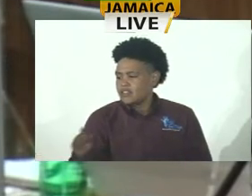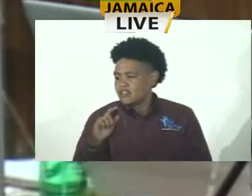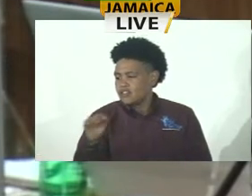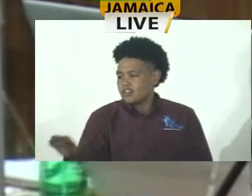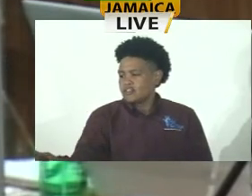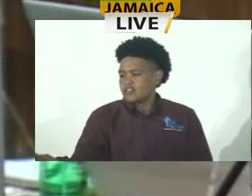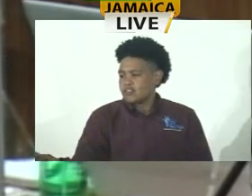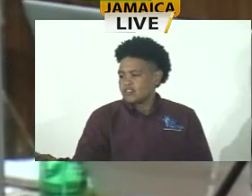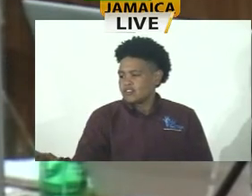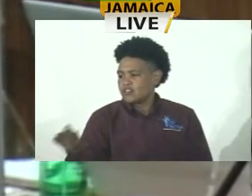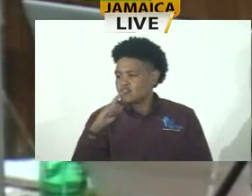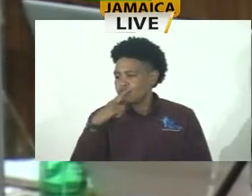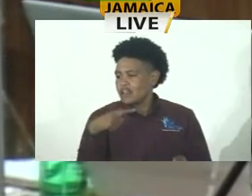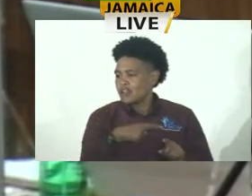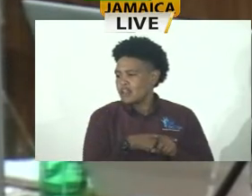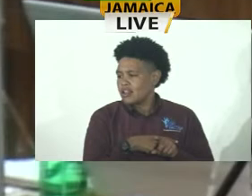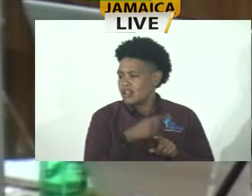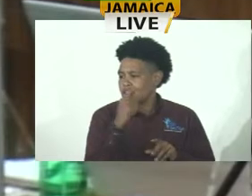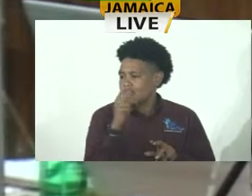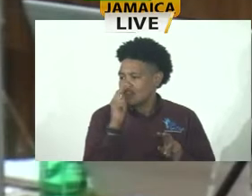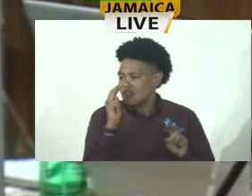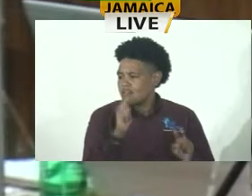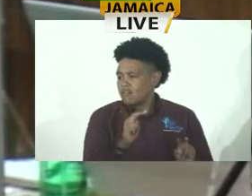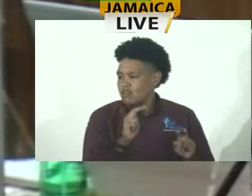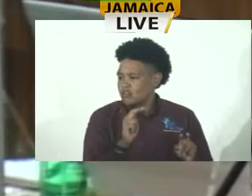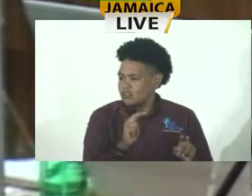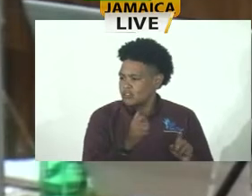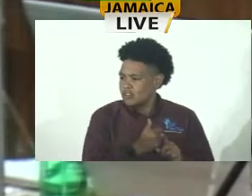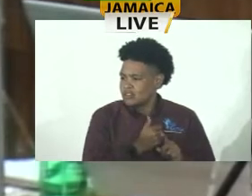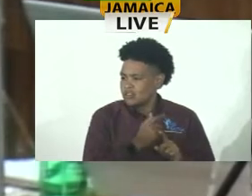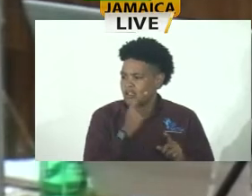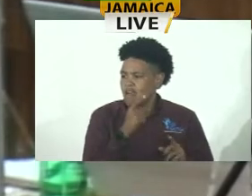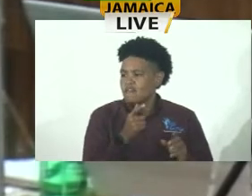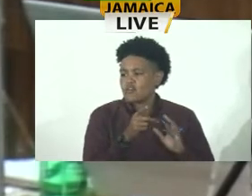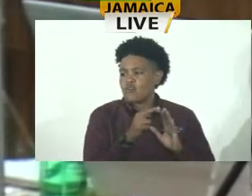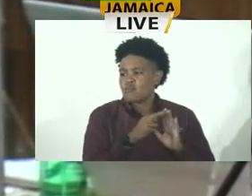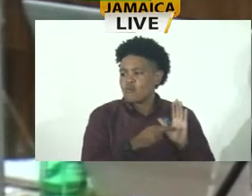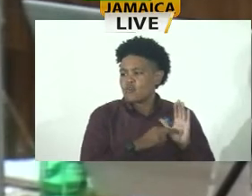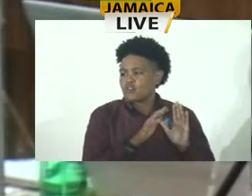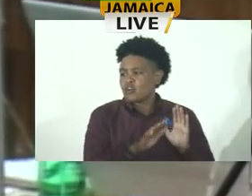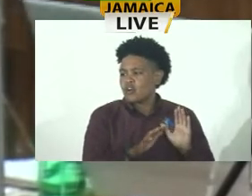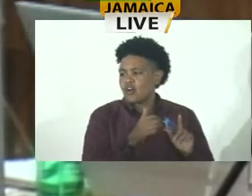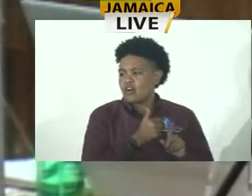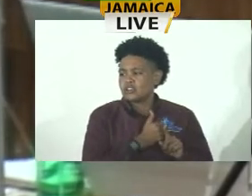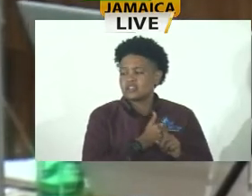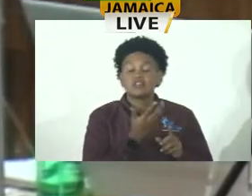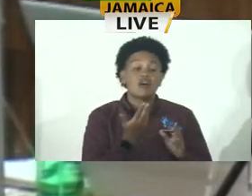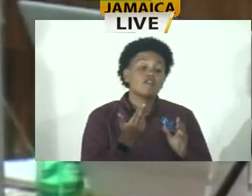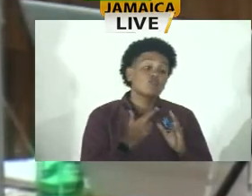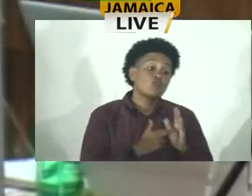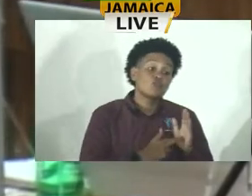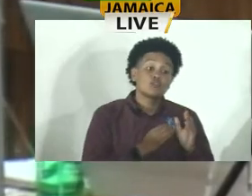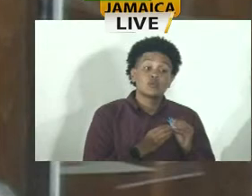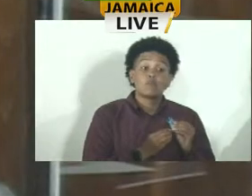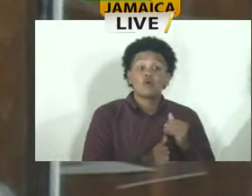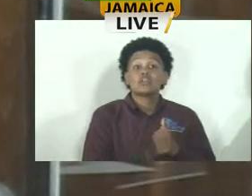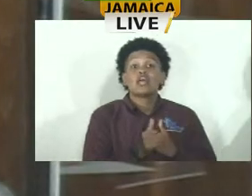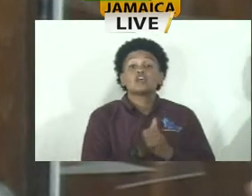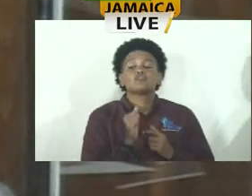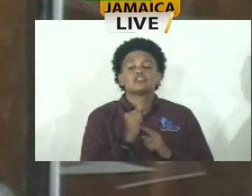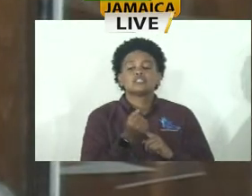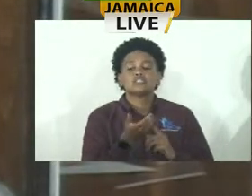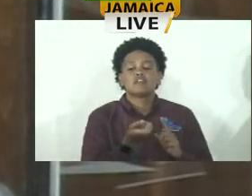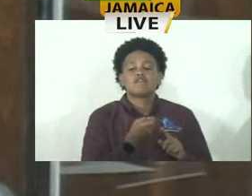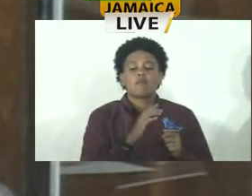counterproductive that enforcement of the protocols of the rules results in a more dangerous situation from a